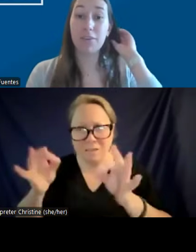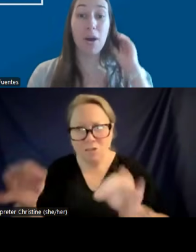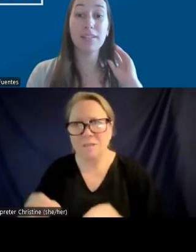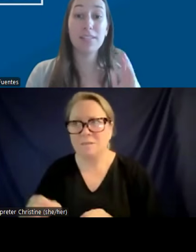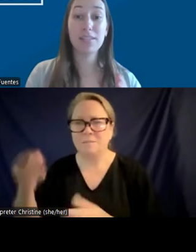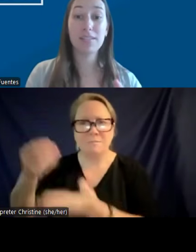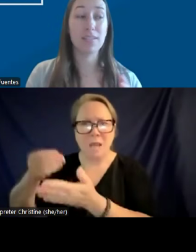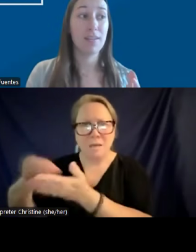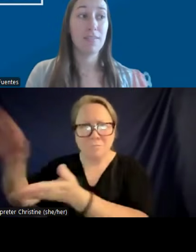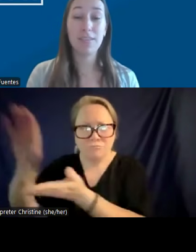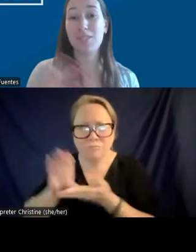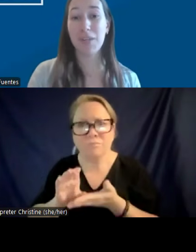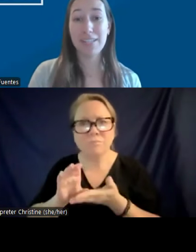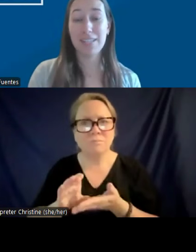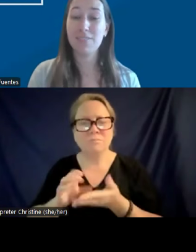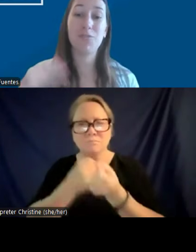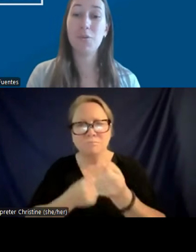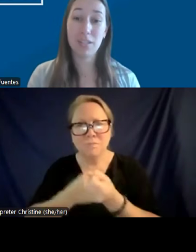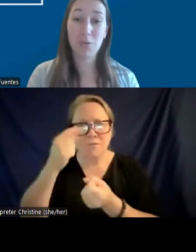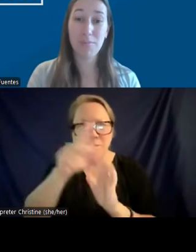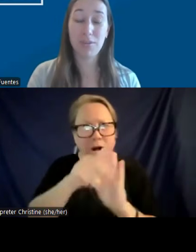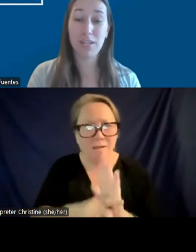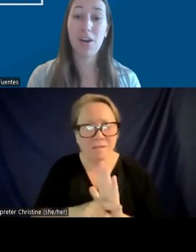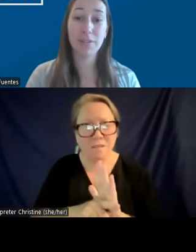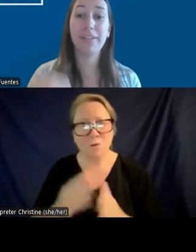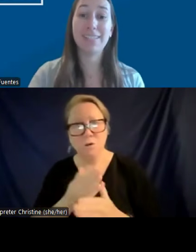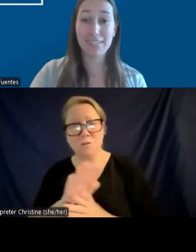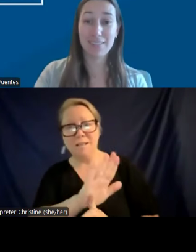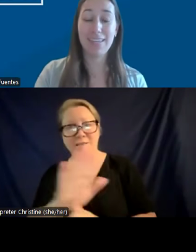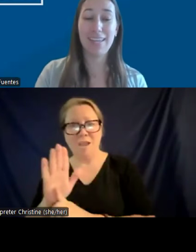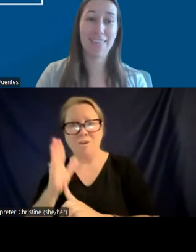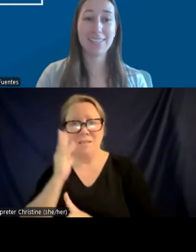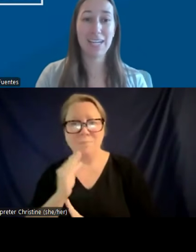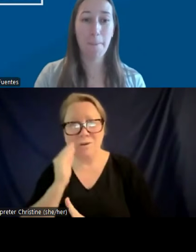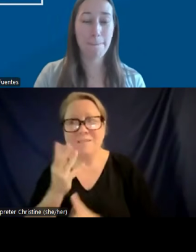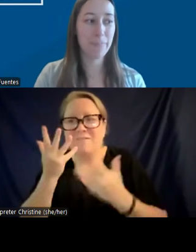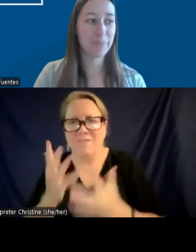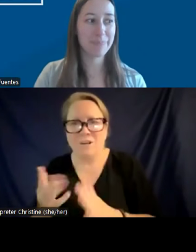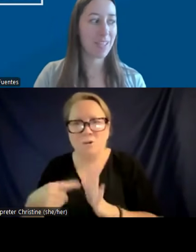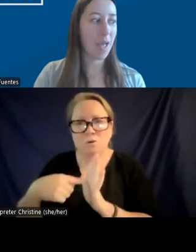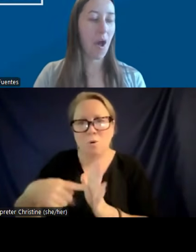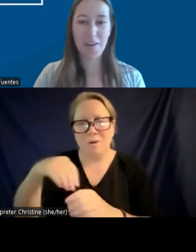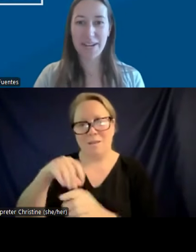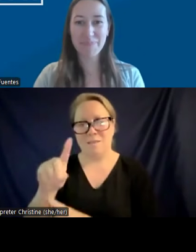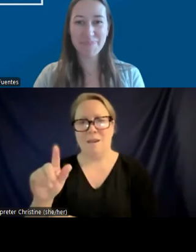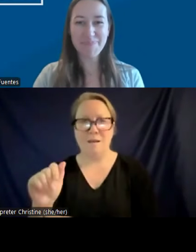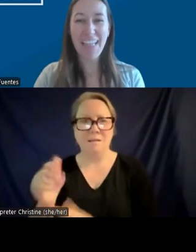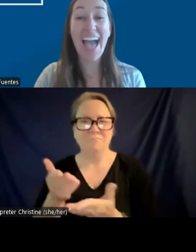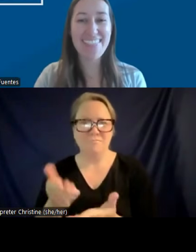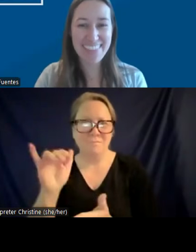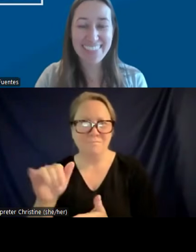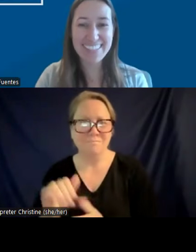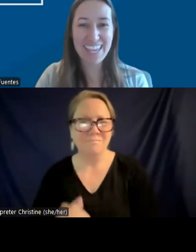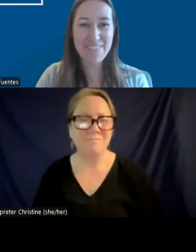advocate for policies, the experiences of the folks in your community are reflected in that data. All right,